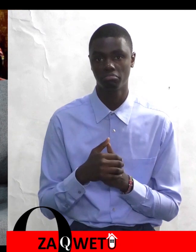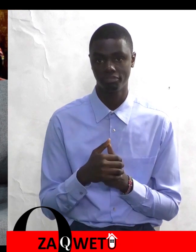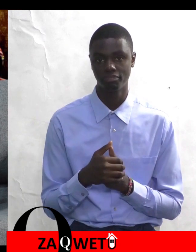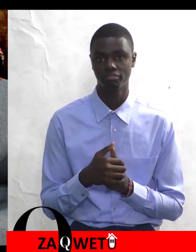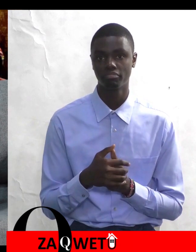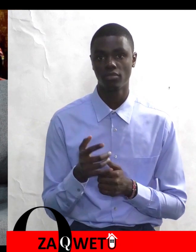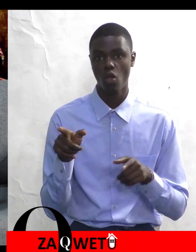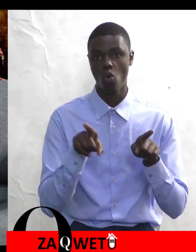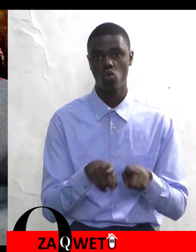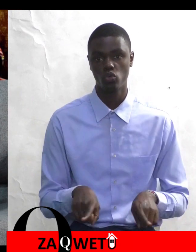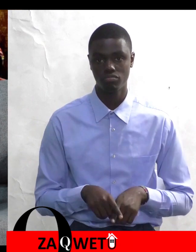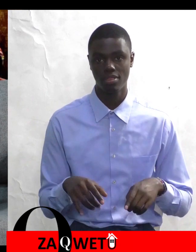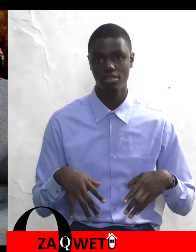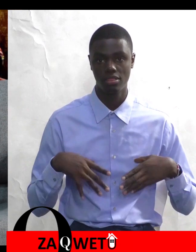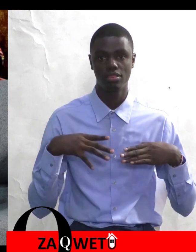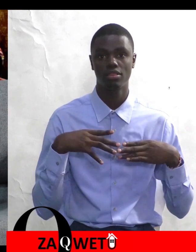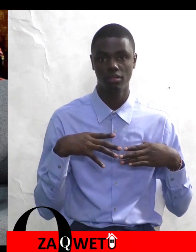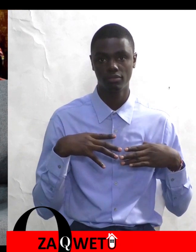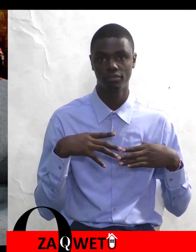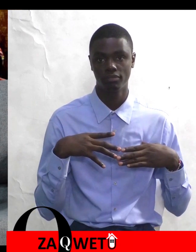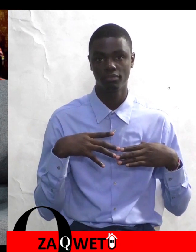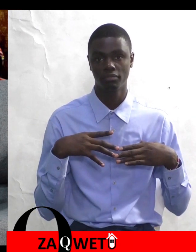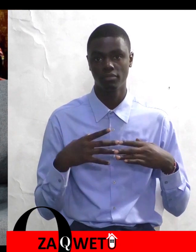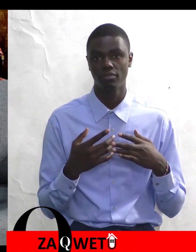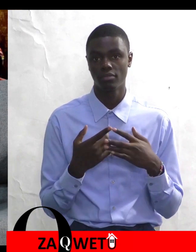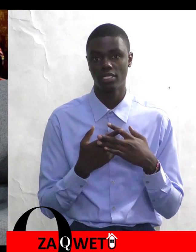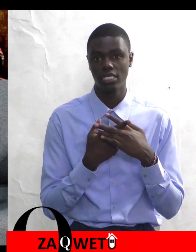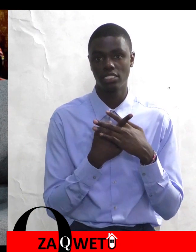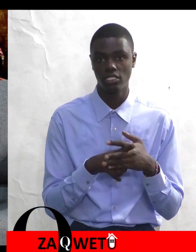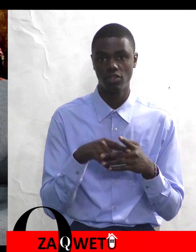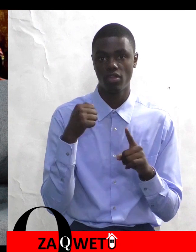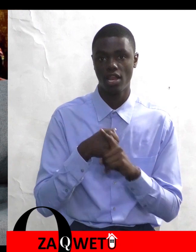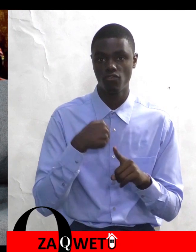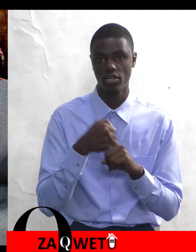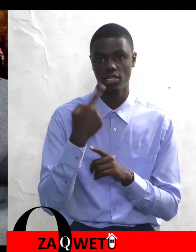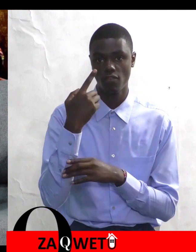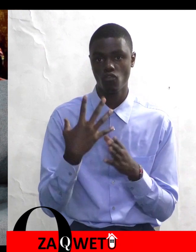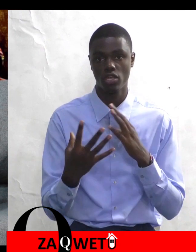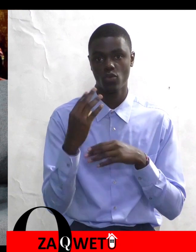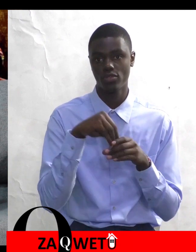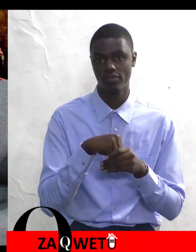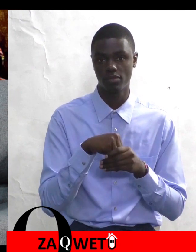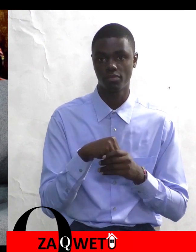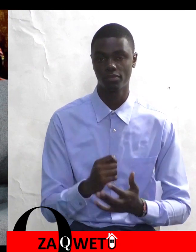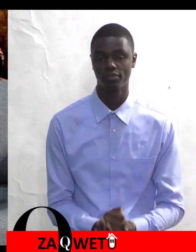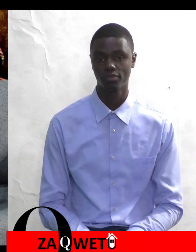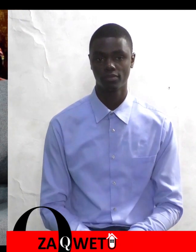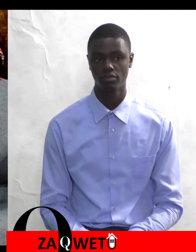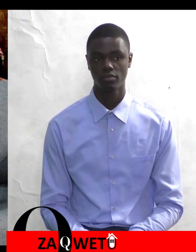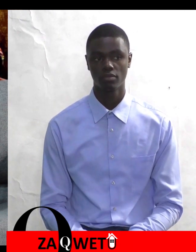Kenya and East Africa at large. So we are also proud initiating and advocating